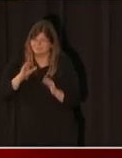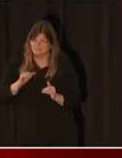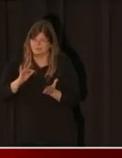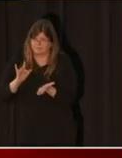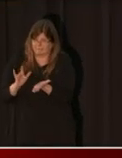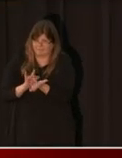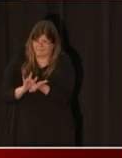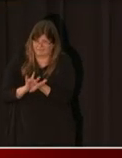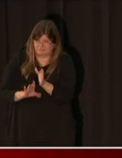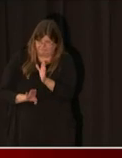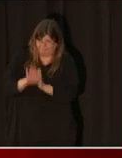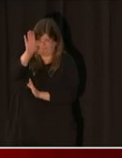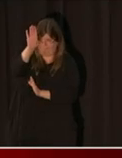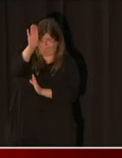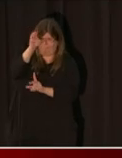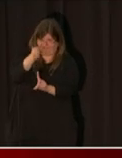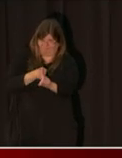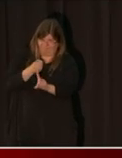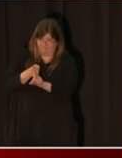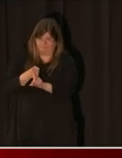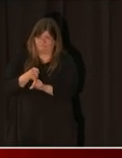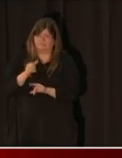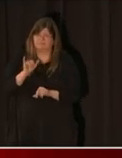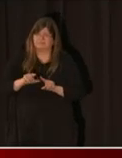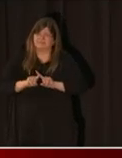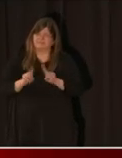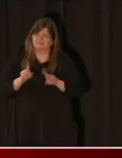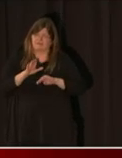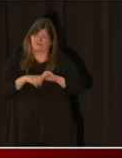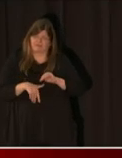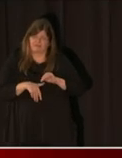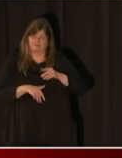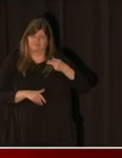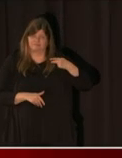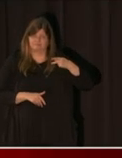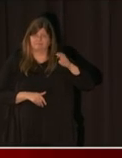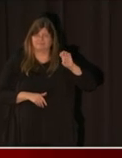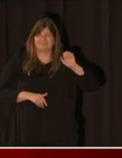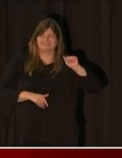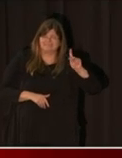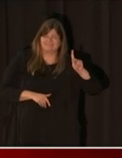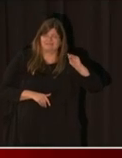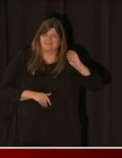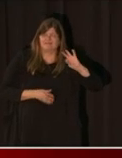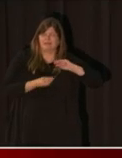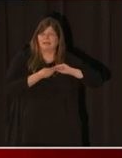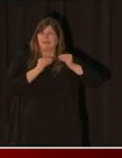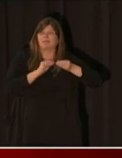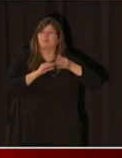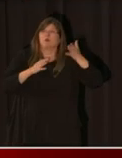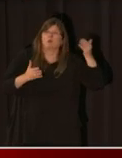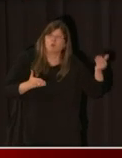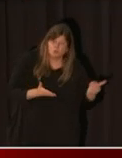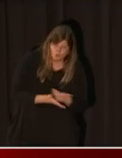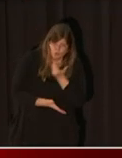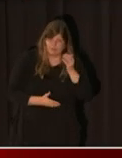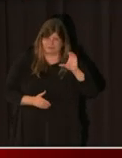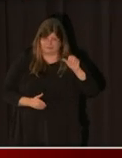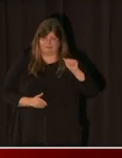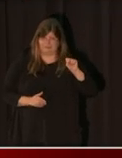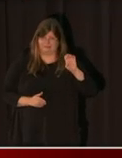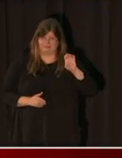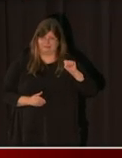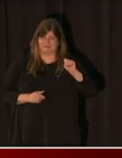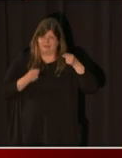different than the peak in the number of new cases, which happens earlier, and when we would expect to see our peak